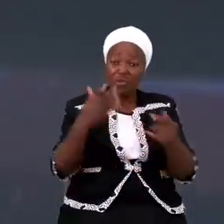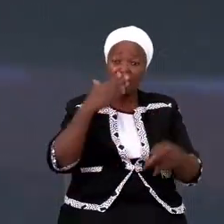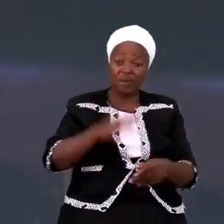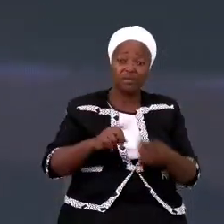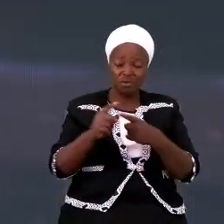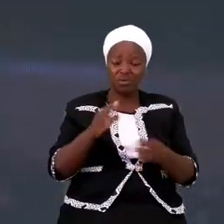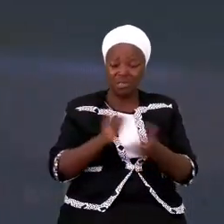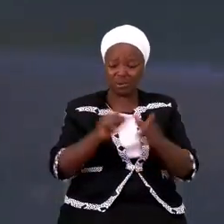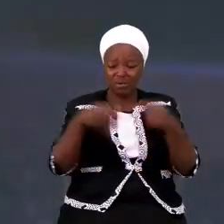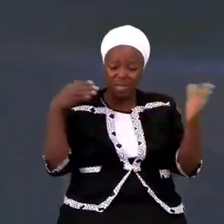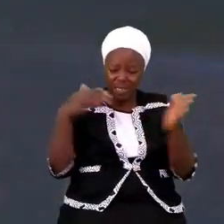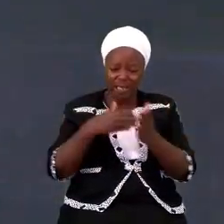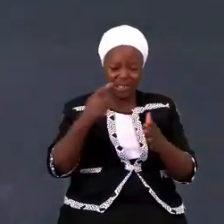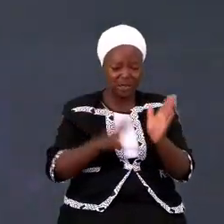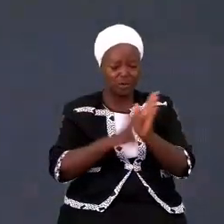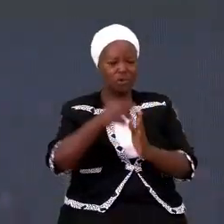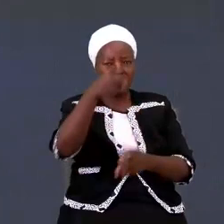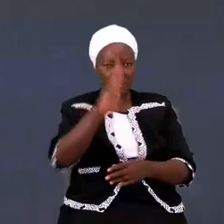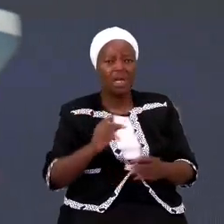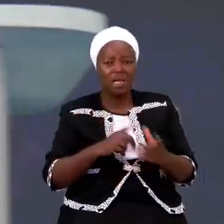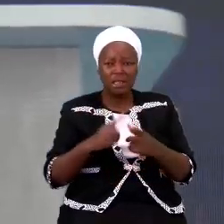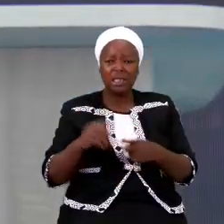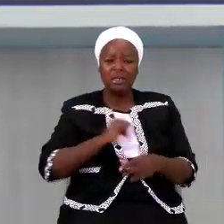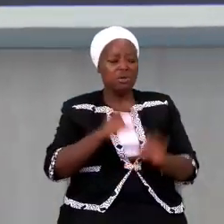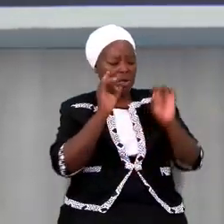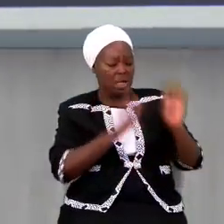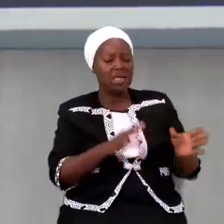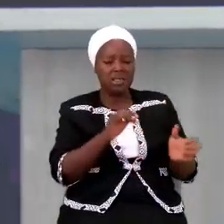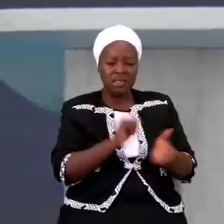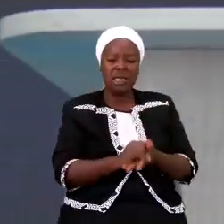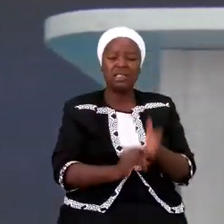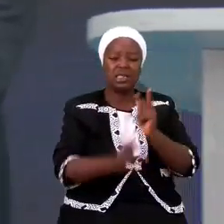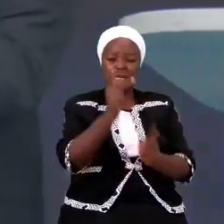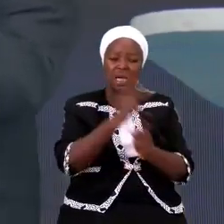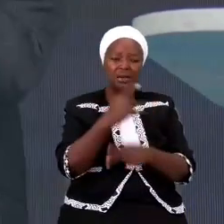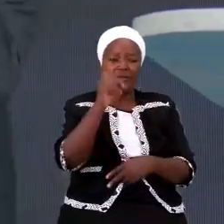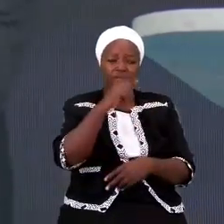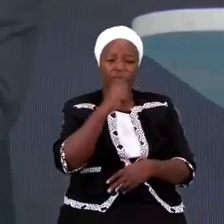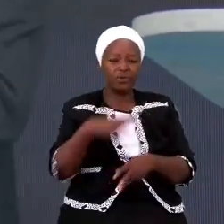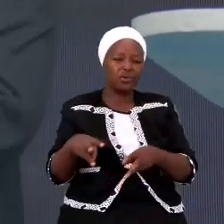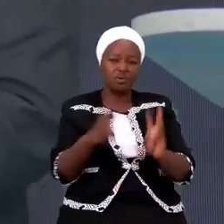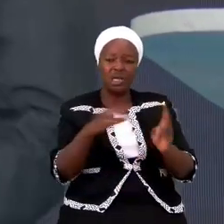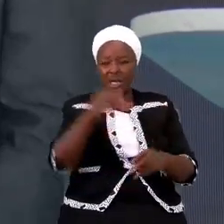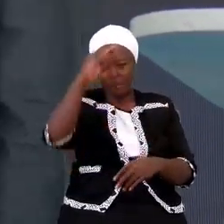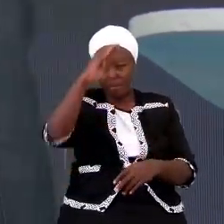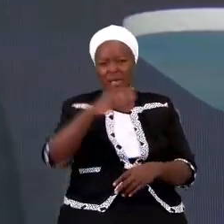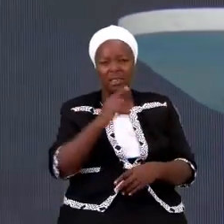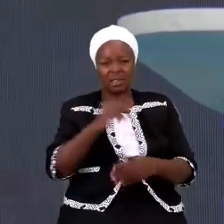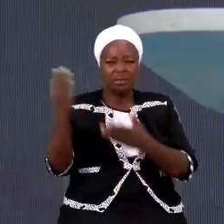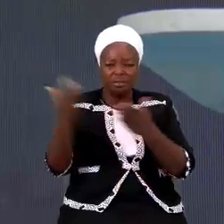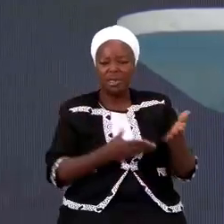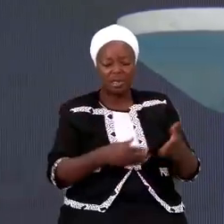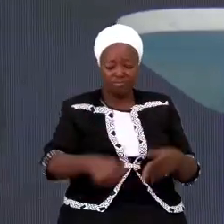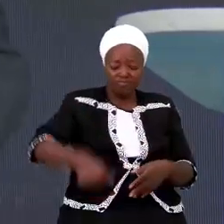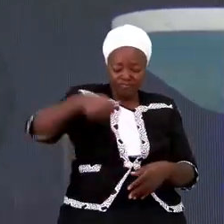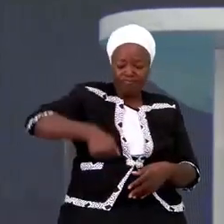A man with money backs up money is bringing something to you that contradicts your love for Christ. I